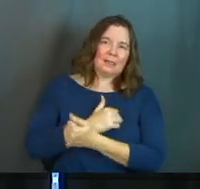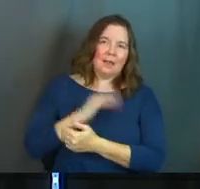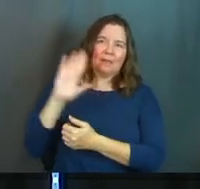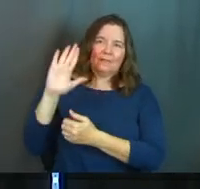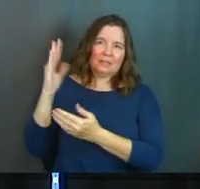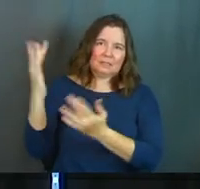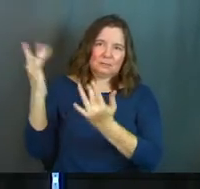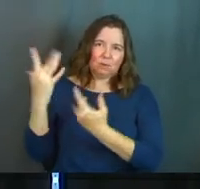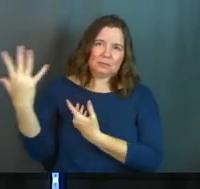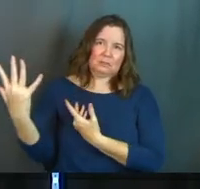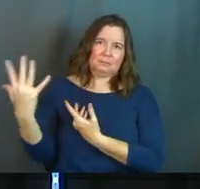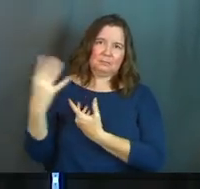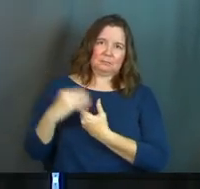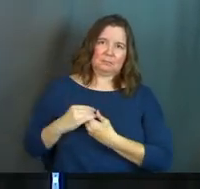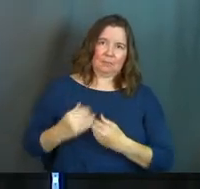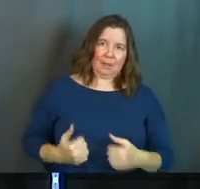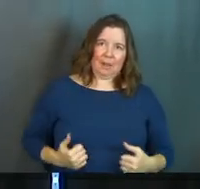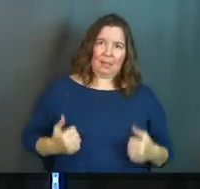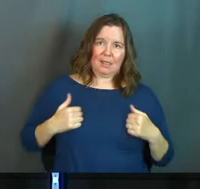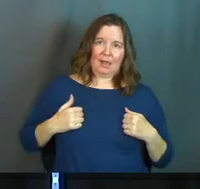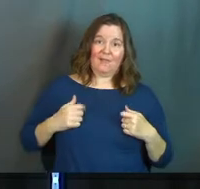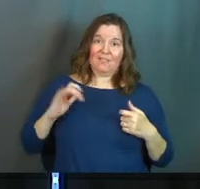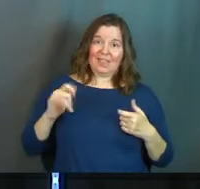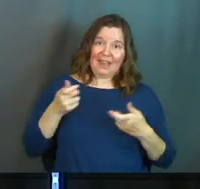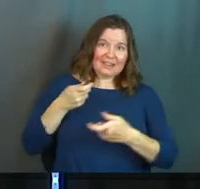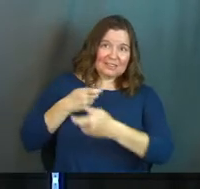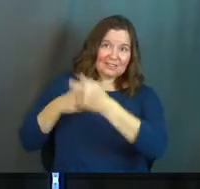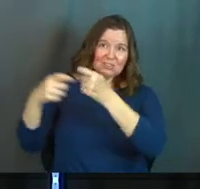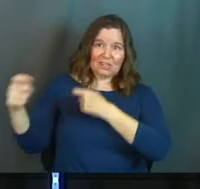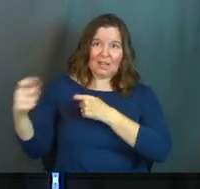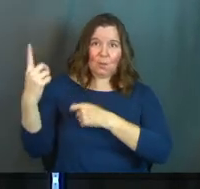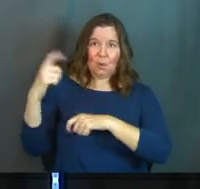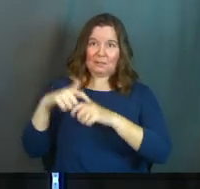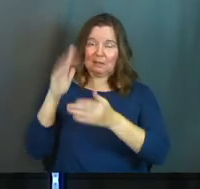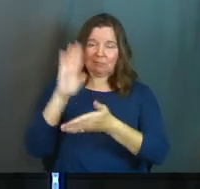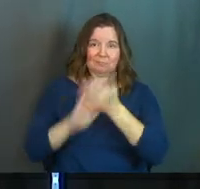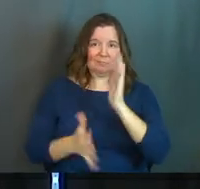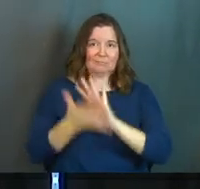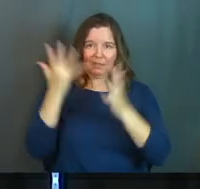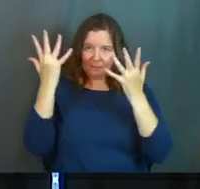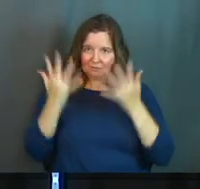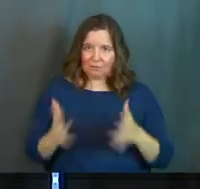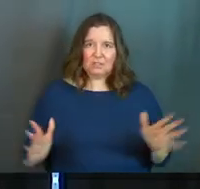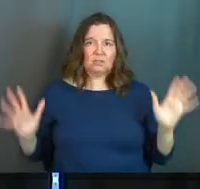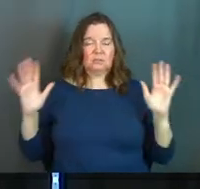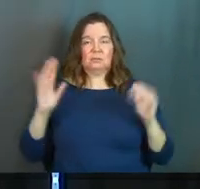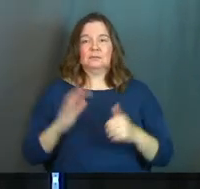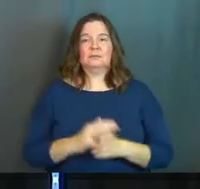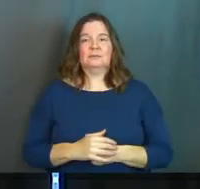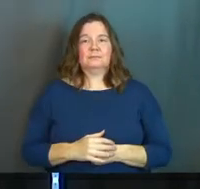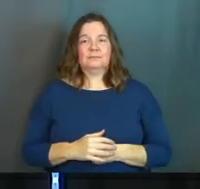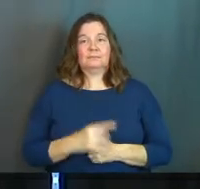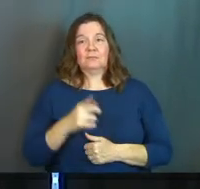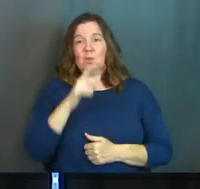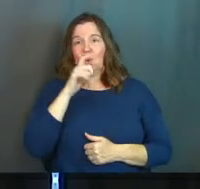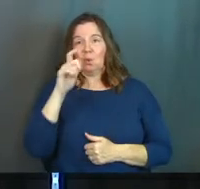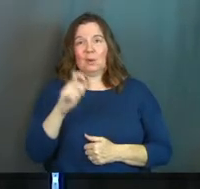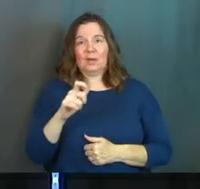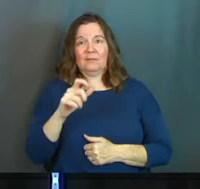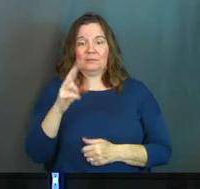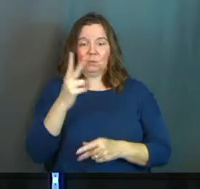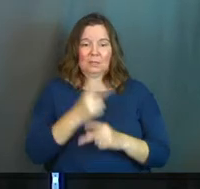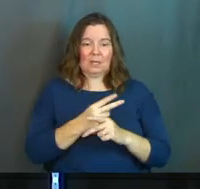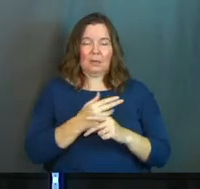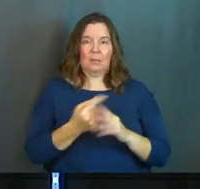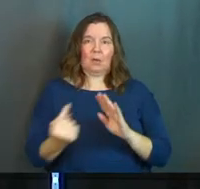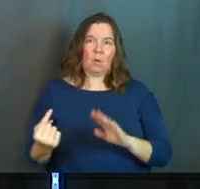his mercy in my life. You do the great exchange. It's once and done, once for all. And you don't have to